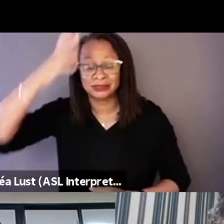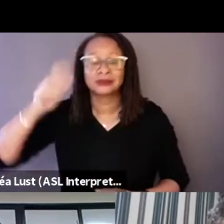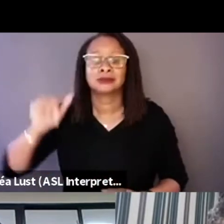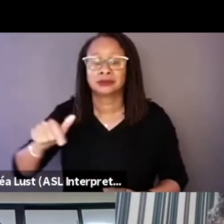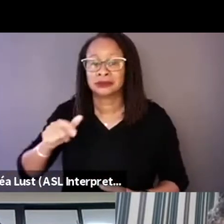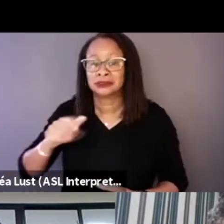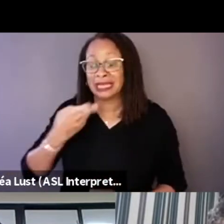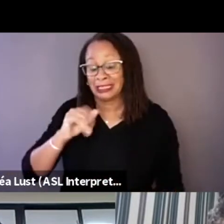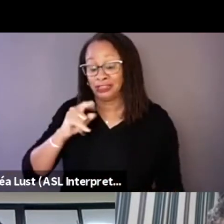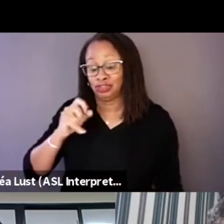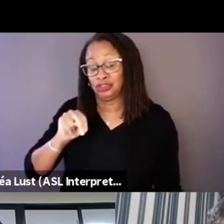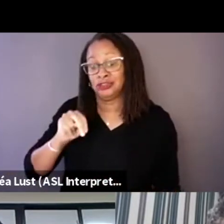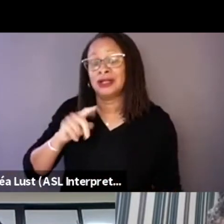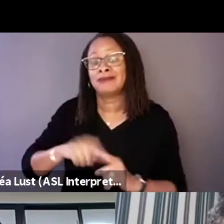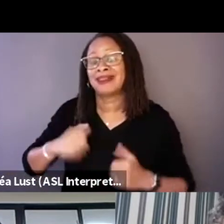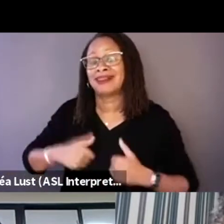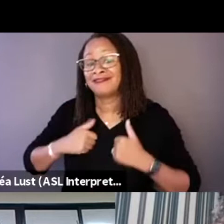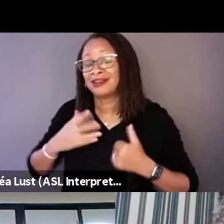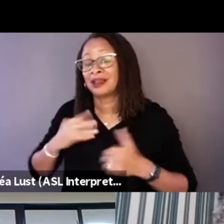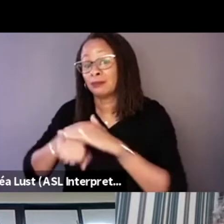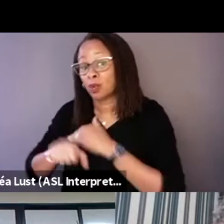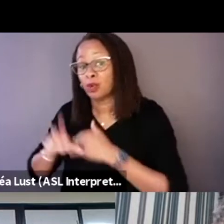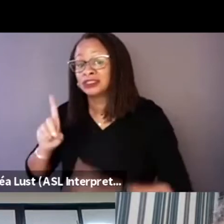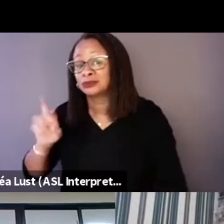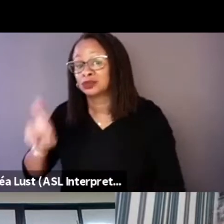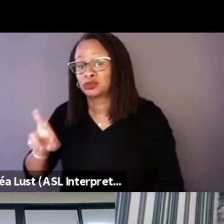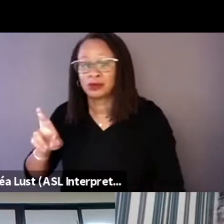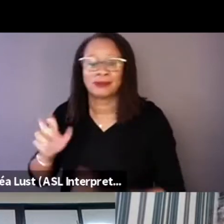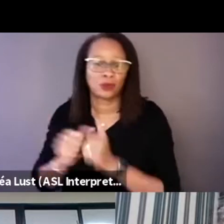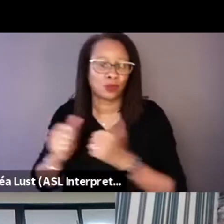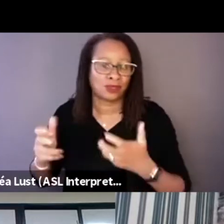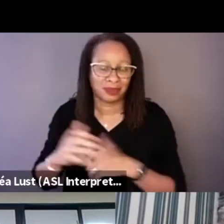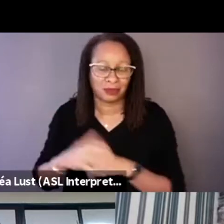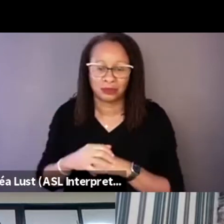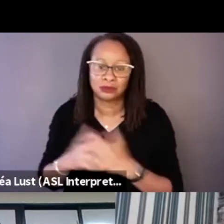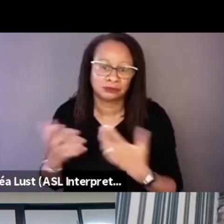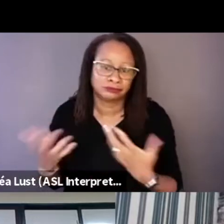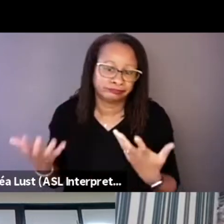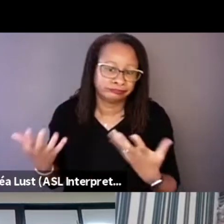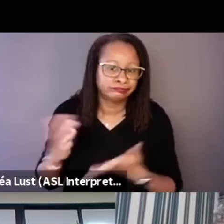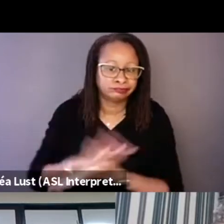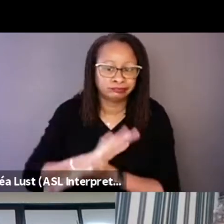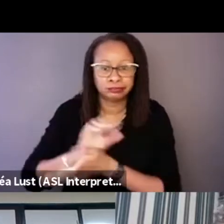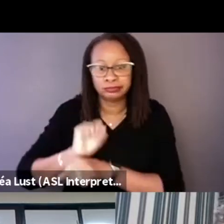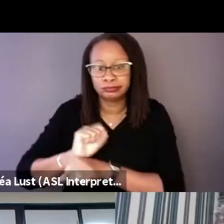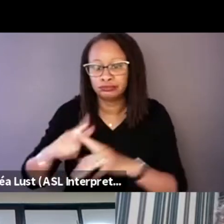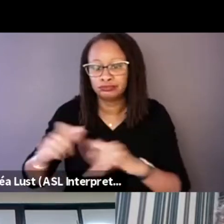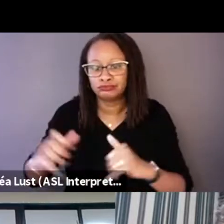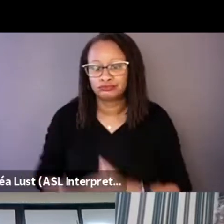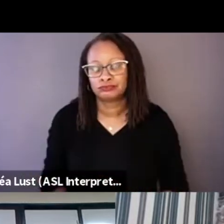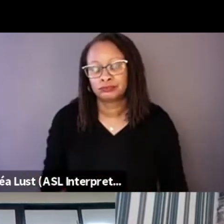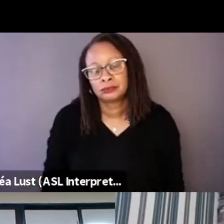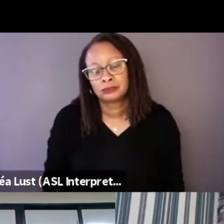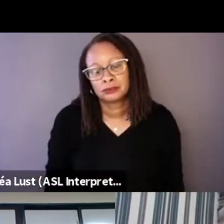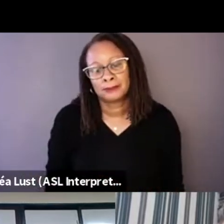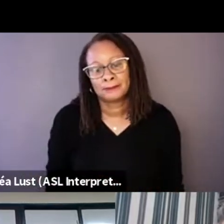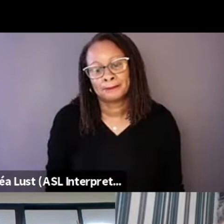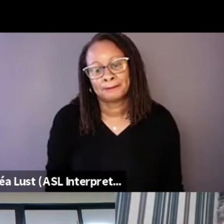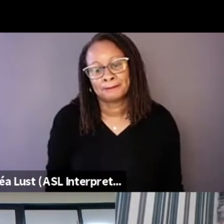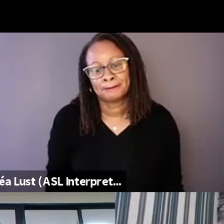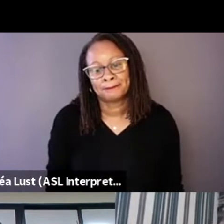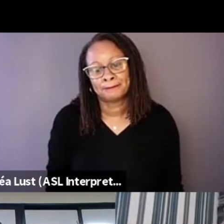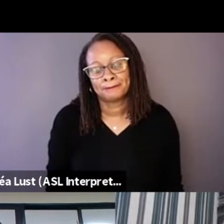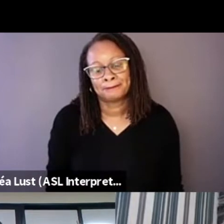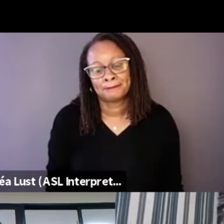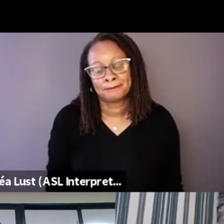we're born in the Dominican Republic. Y cuando nacemos, el Estado, pues a través